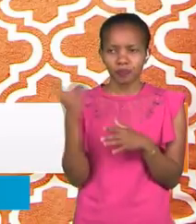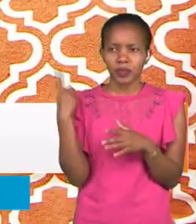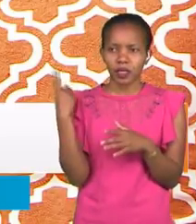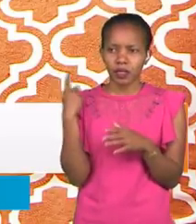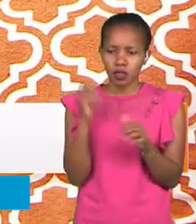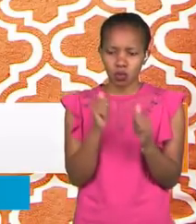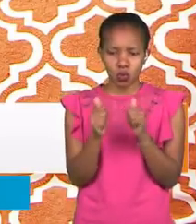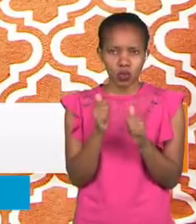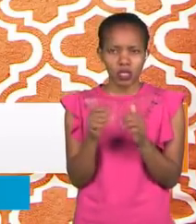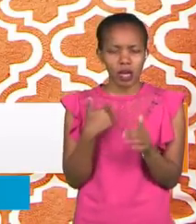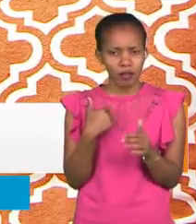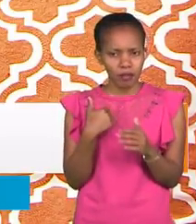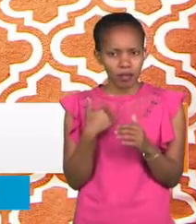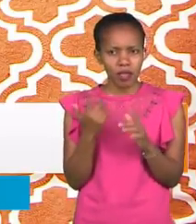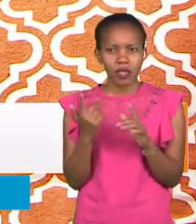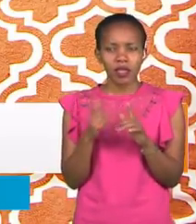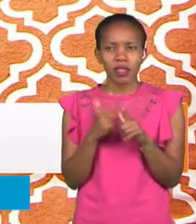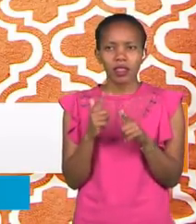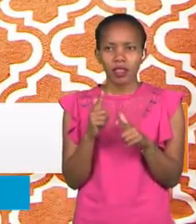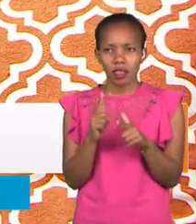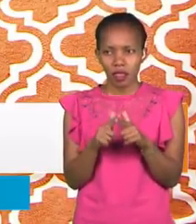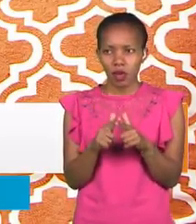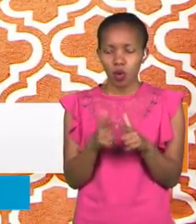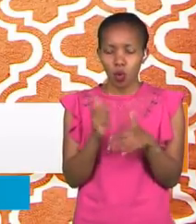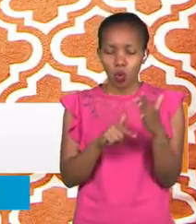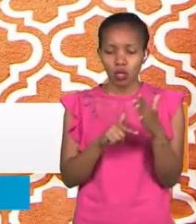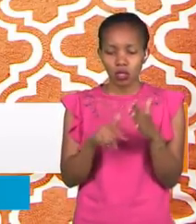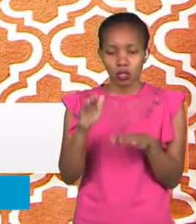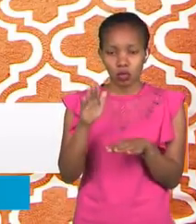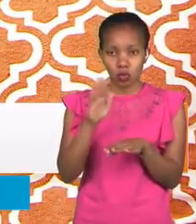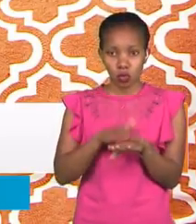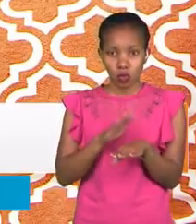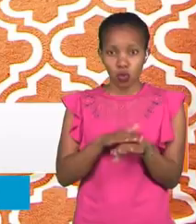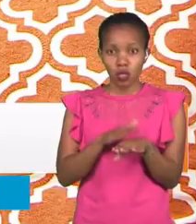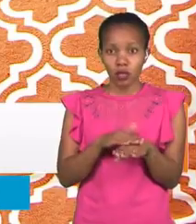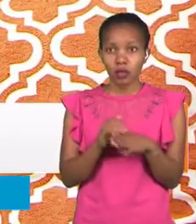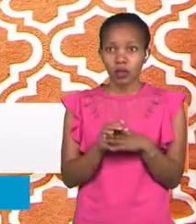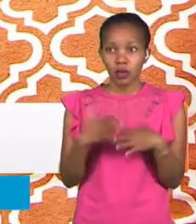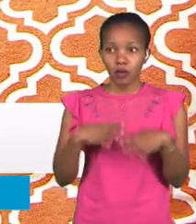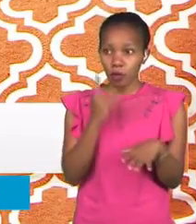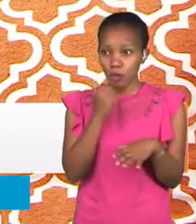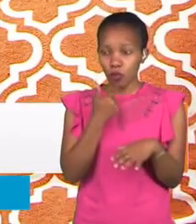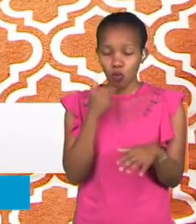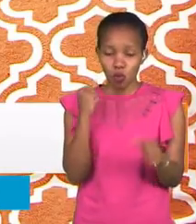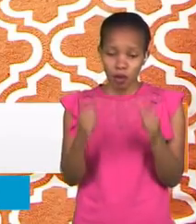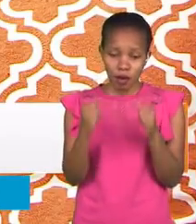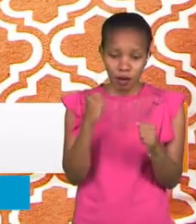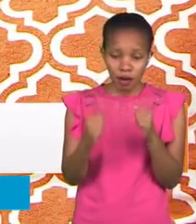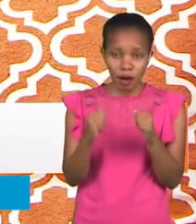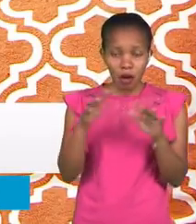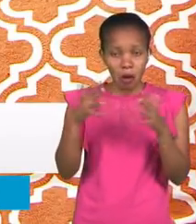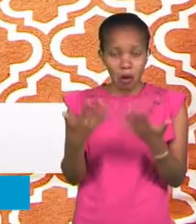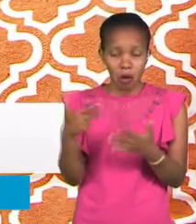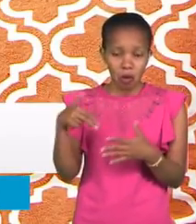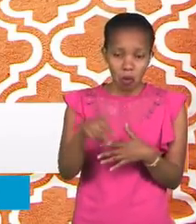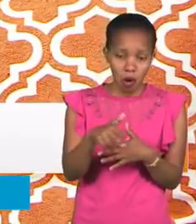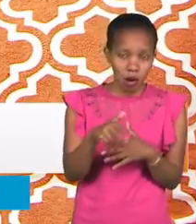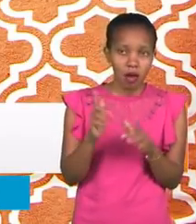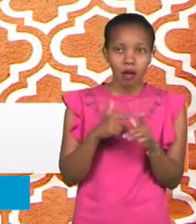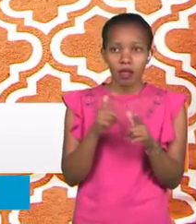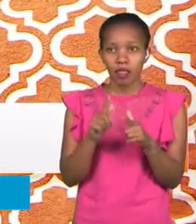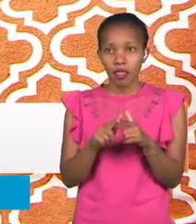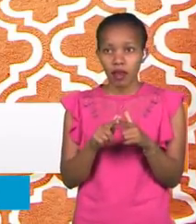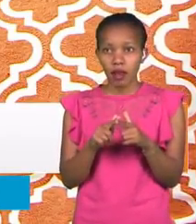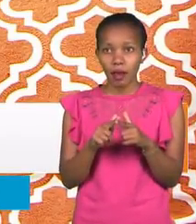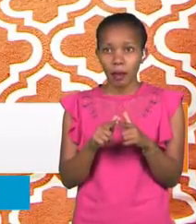we are setting? Mm-hmm. And what is appropriate for those who will run or walk? Okay. And we came up with May